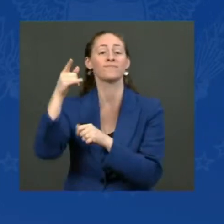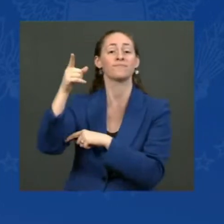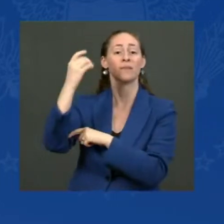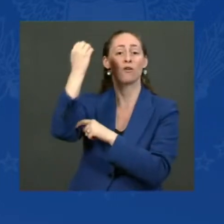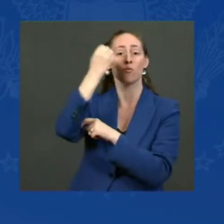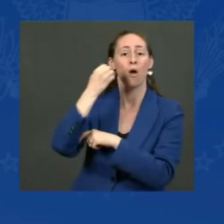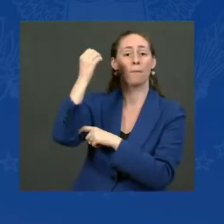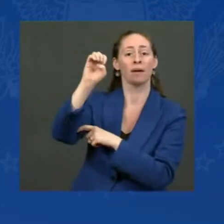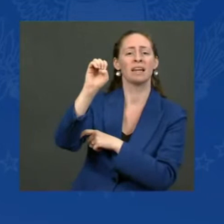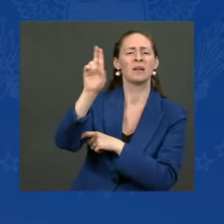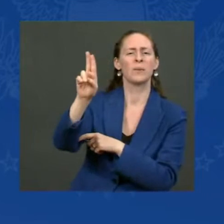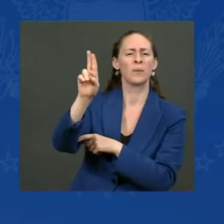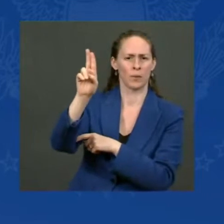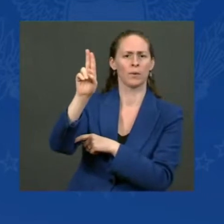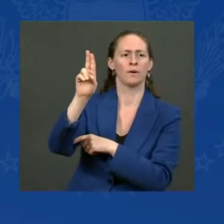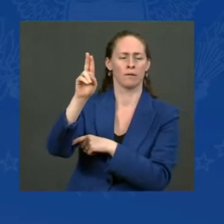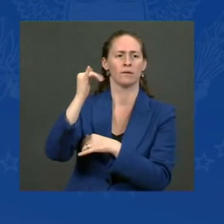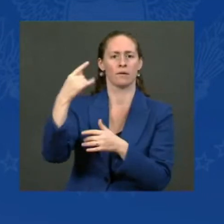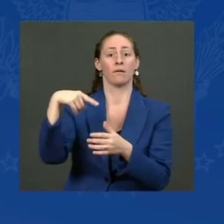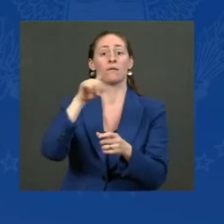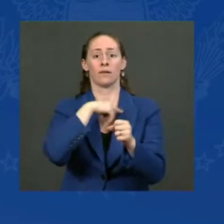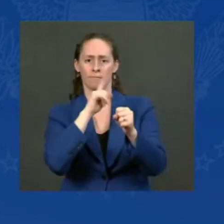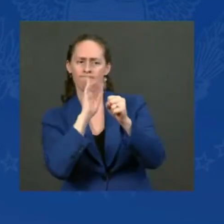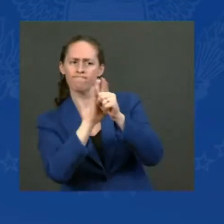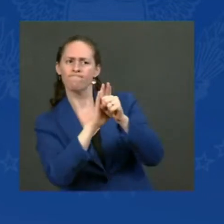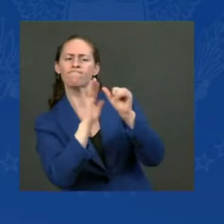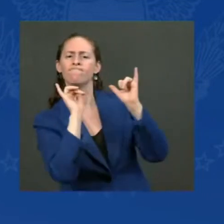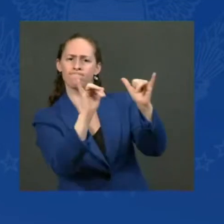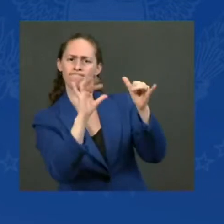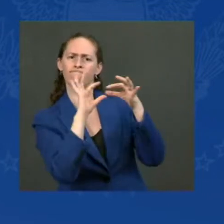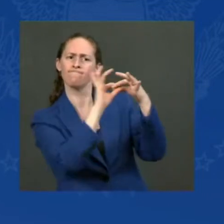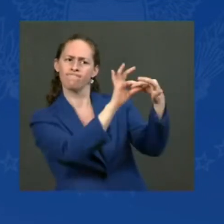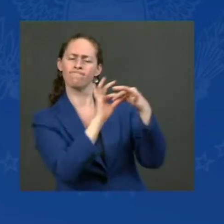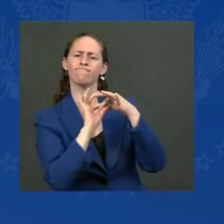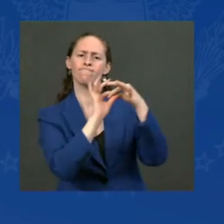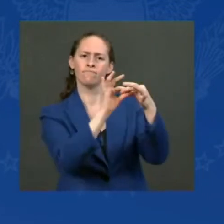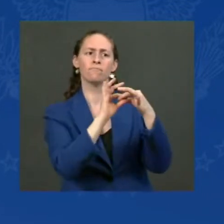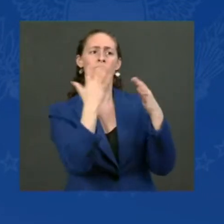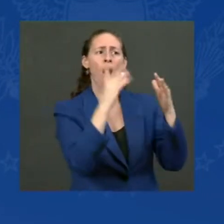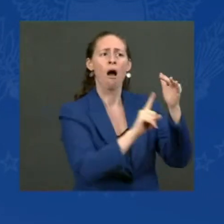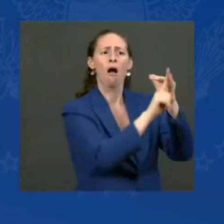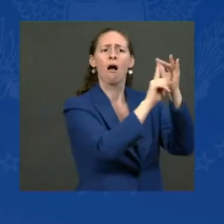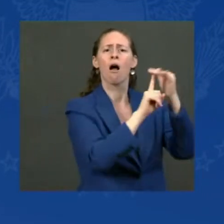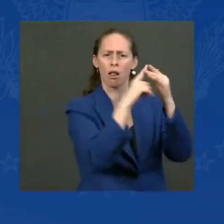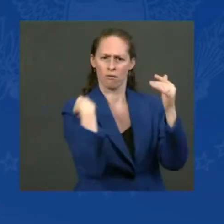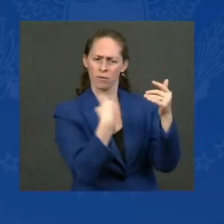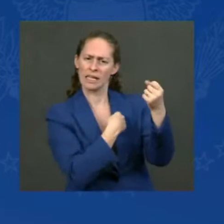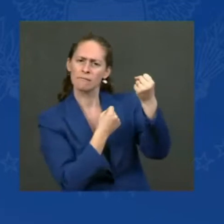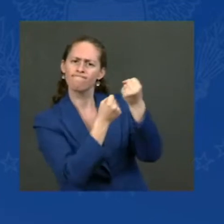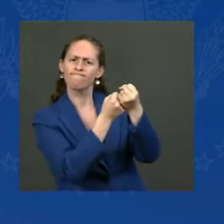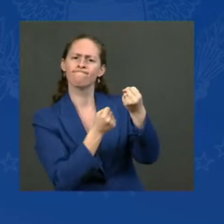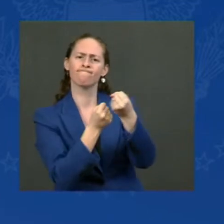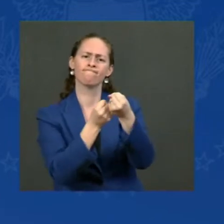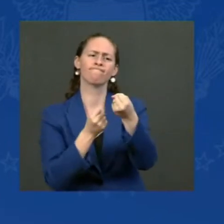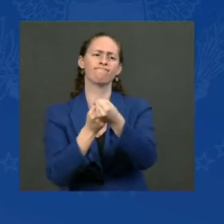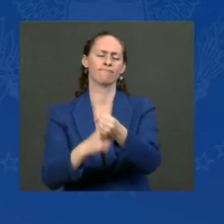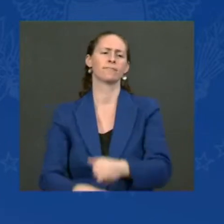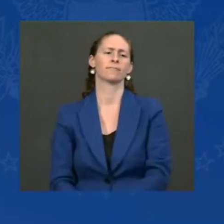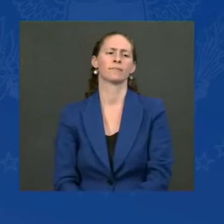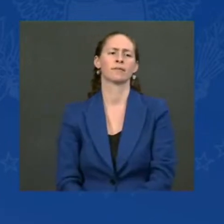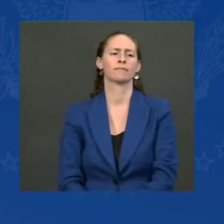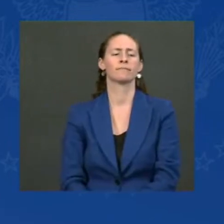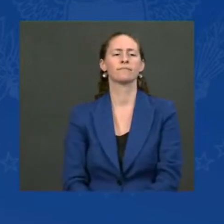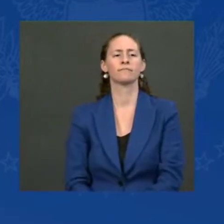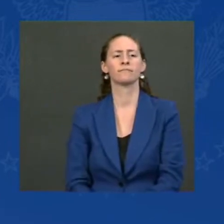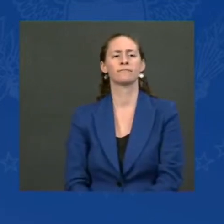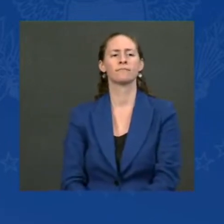in tackling a full range of significant issues facing our world today. We elevated the Quad partnership